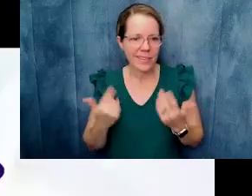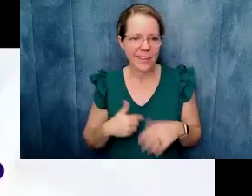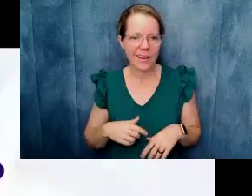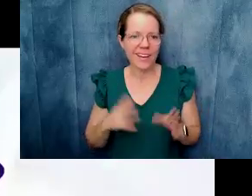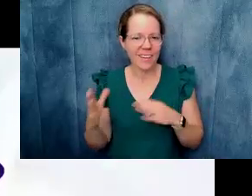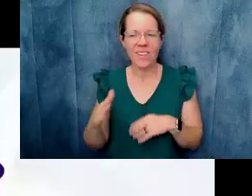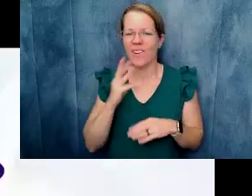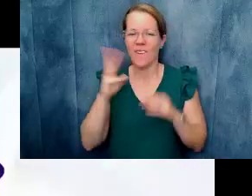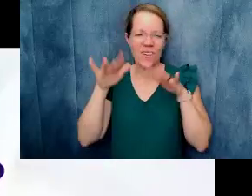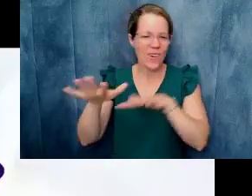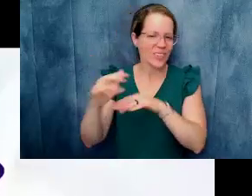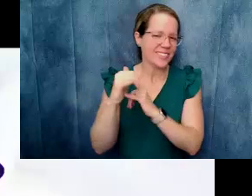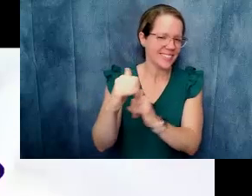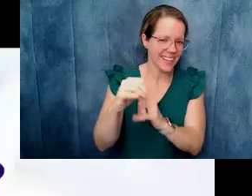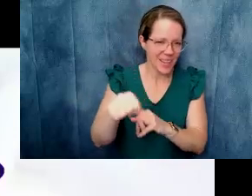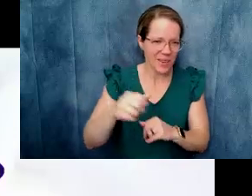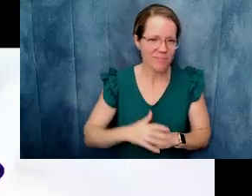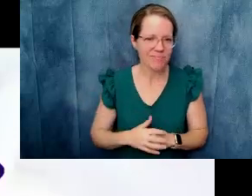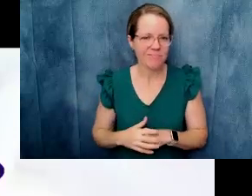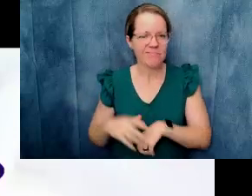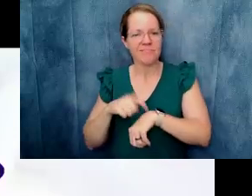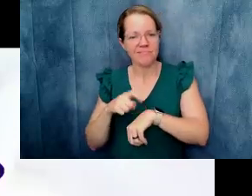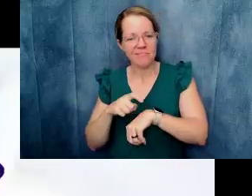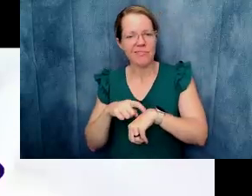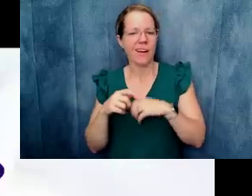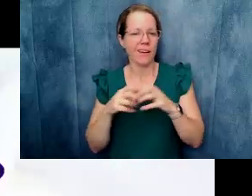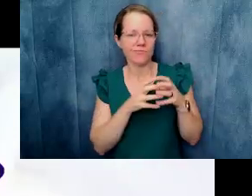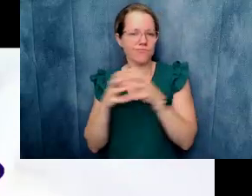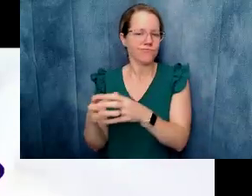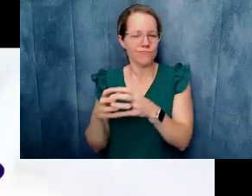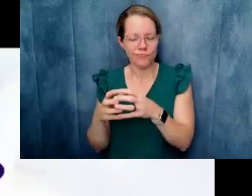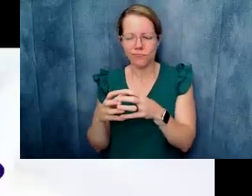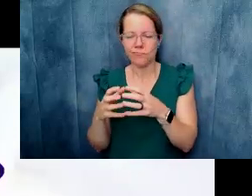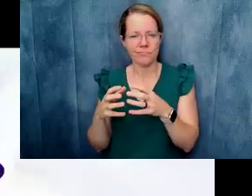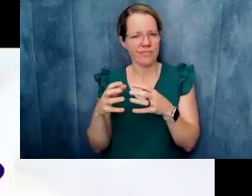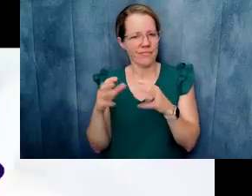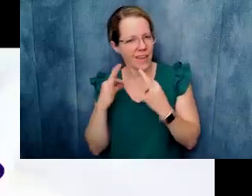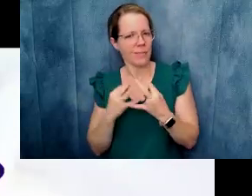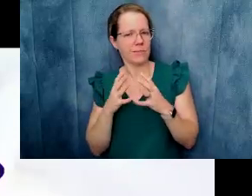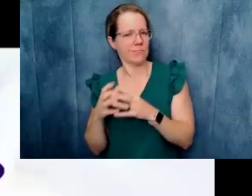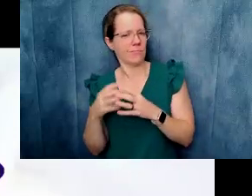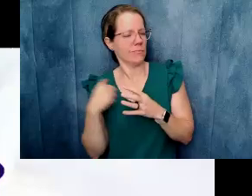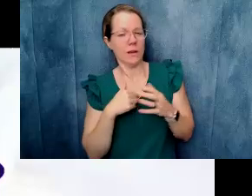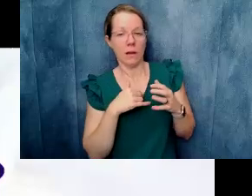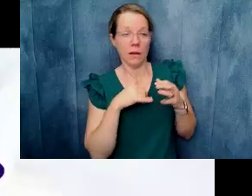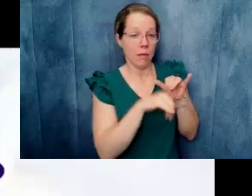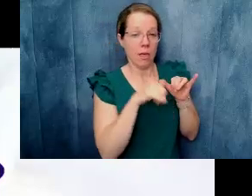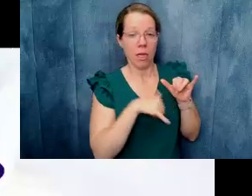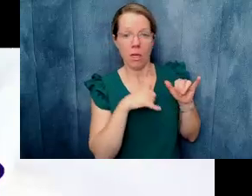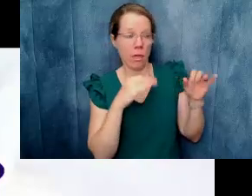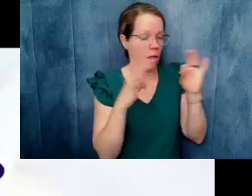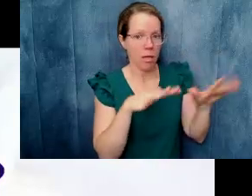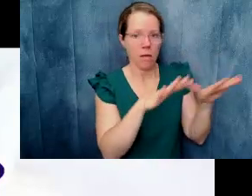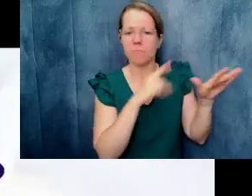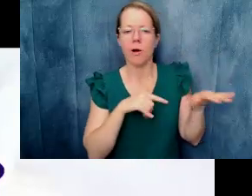That's something that I share. Tying the family away with no distractions. So these rituals are important. So this is a good way to, again, practice